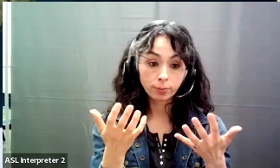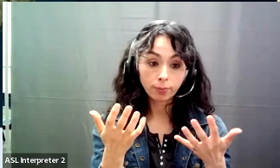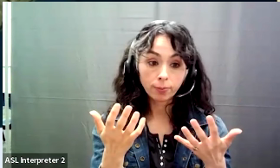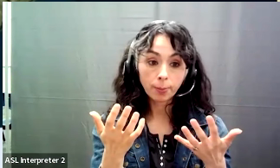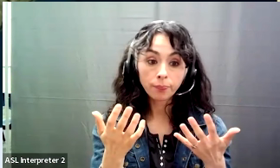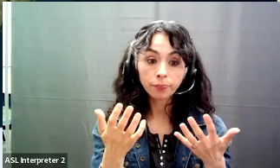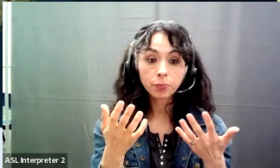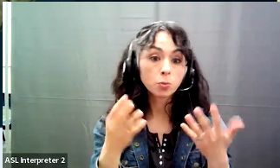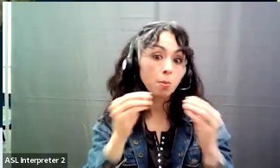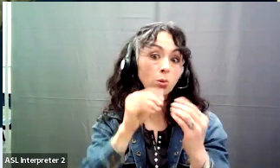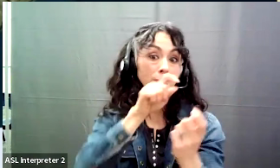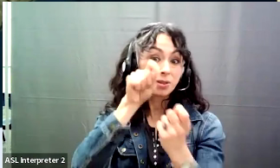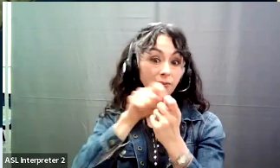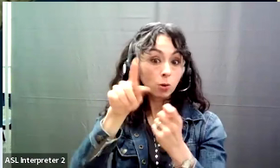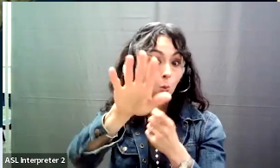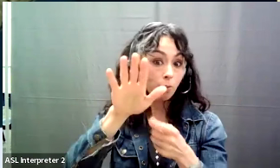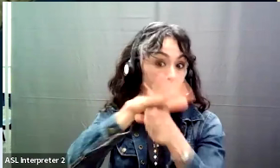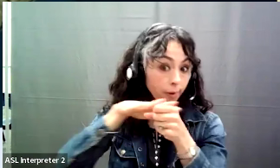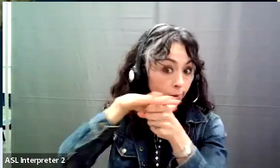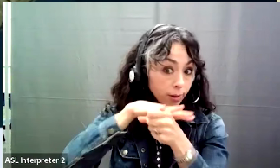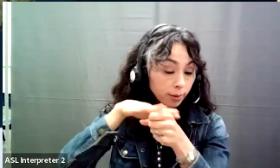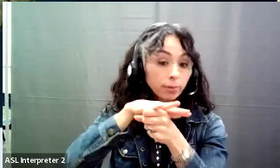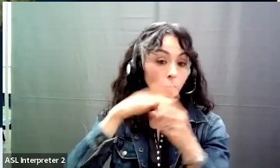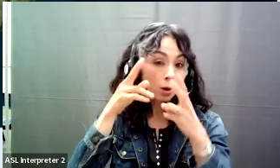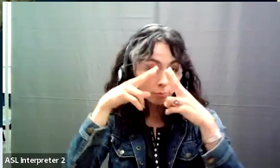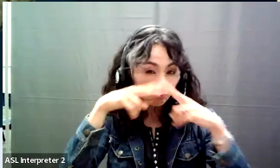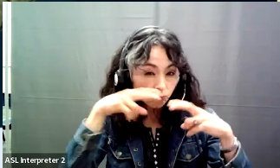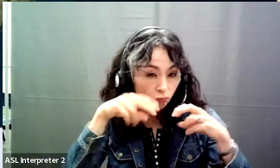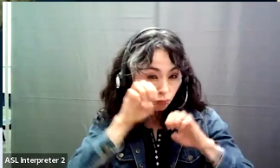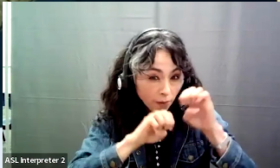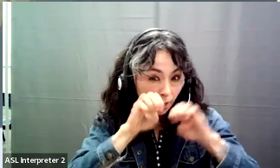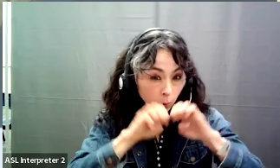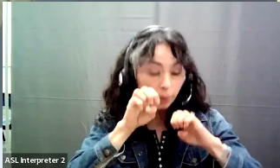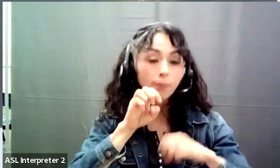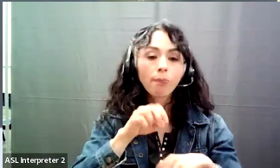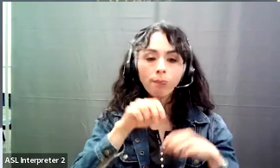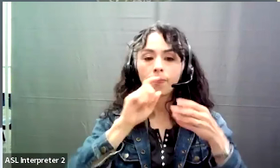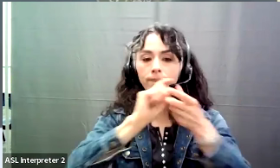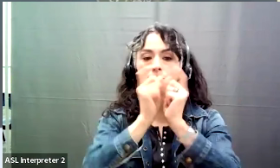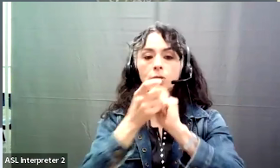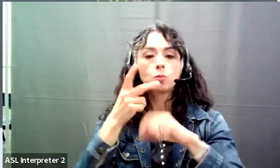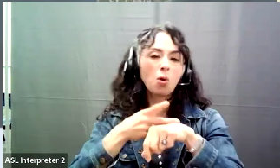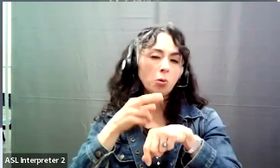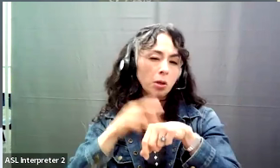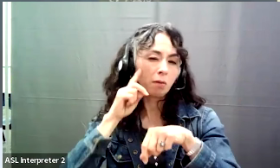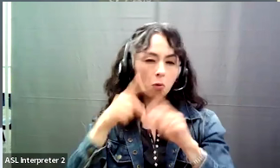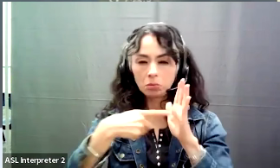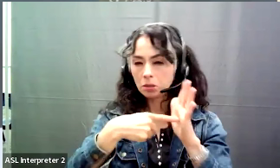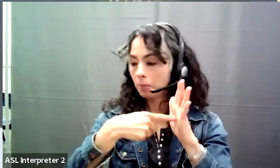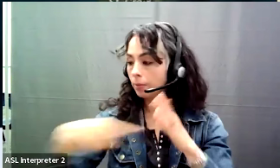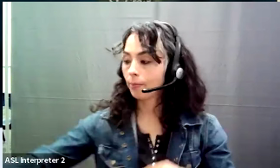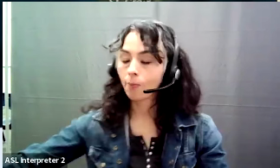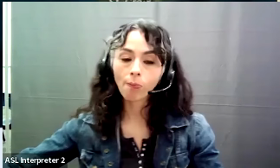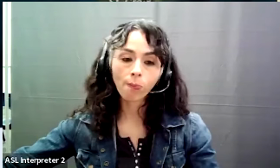more specific on the area that you want to evaluate, let's change it now to Puerto Rico. It then changes the